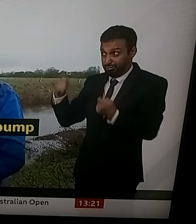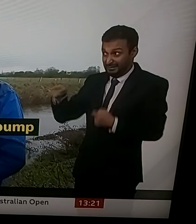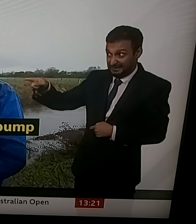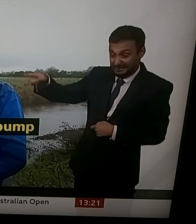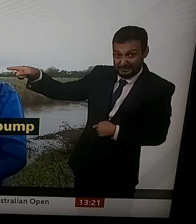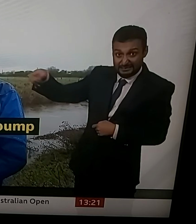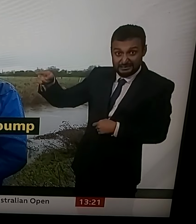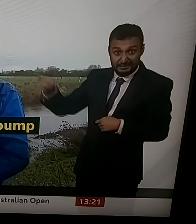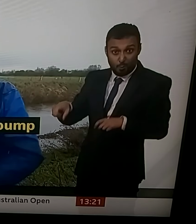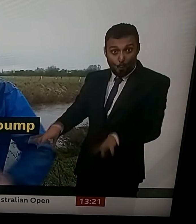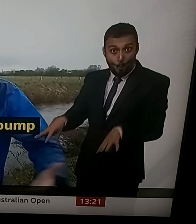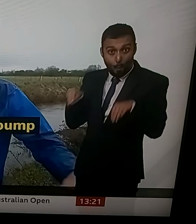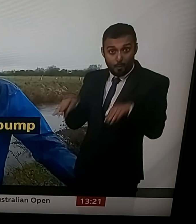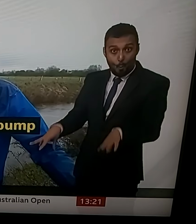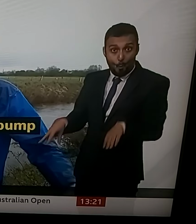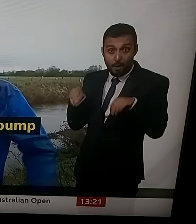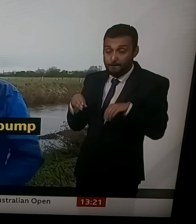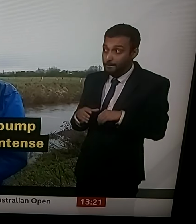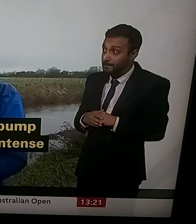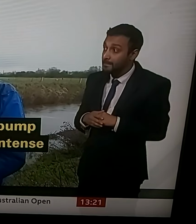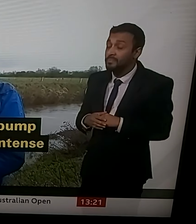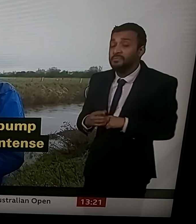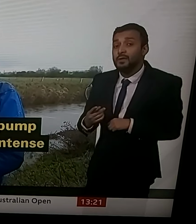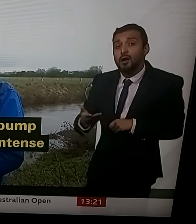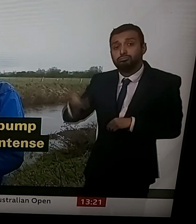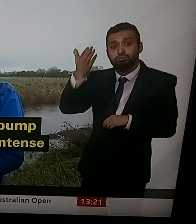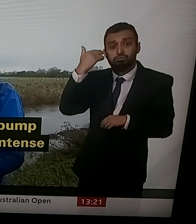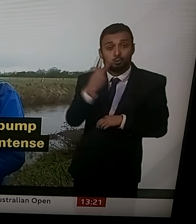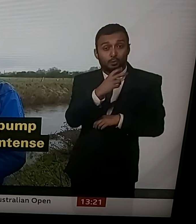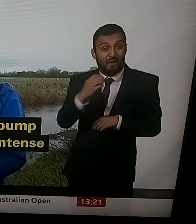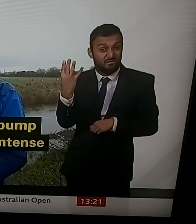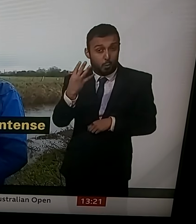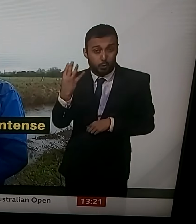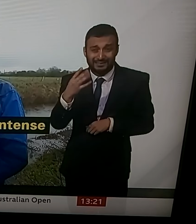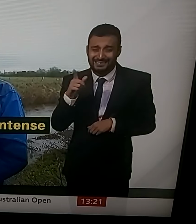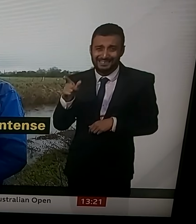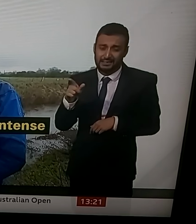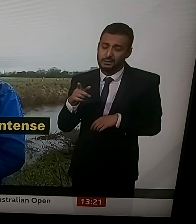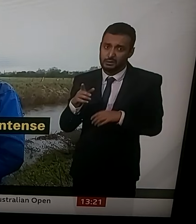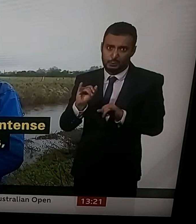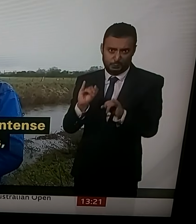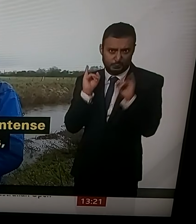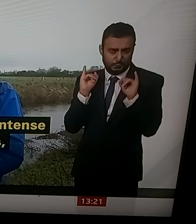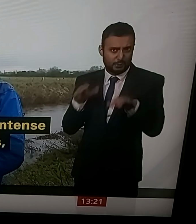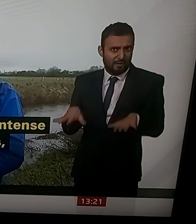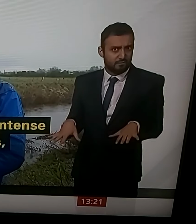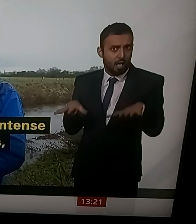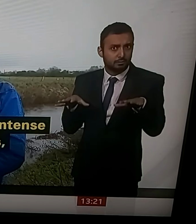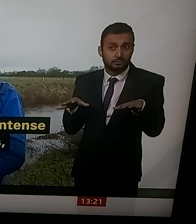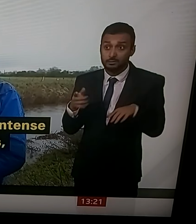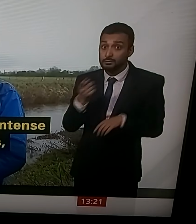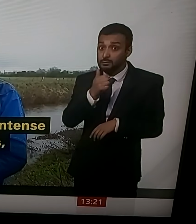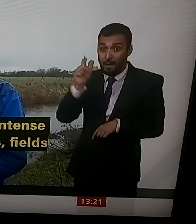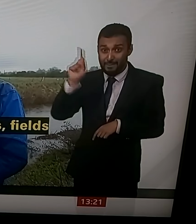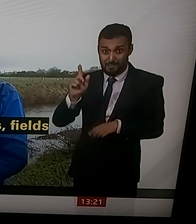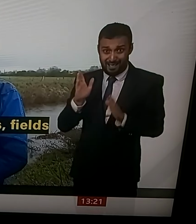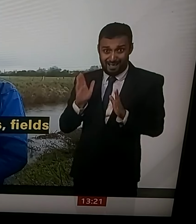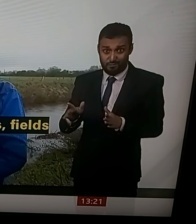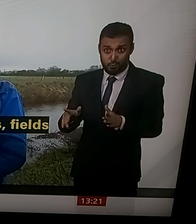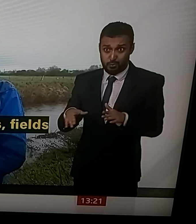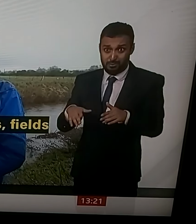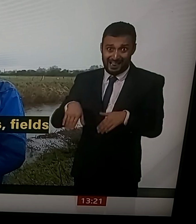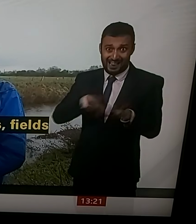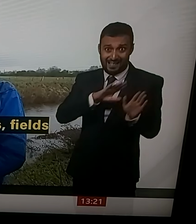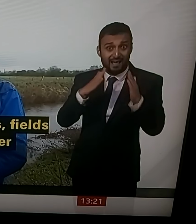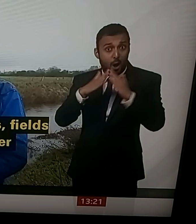in 2014. People's farm fields and homes were underwater for weeks. Some people were out of their houses after that